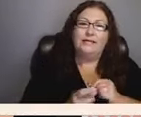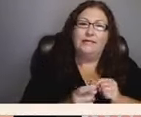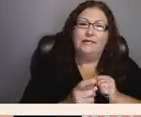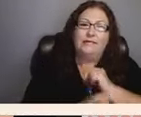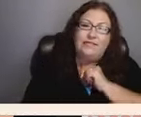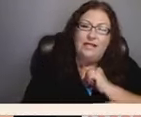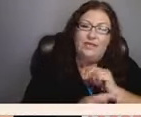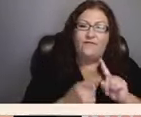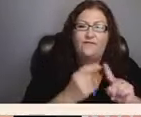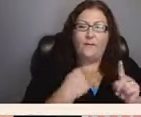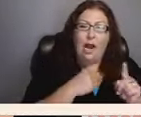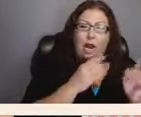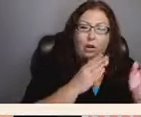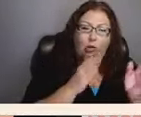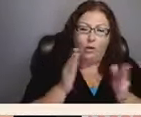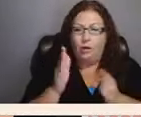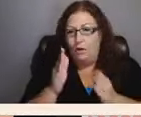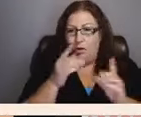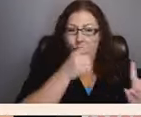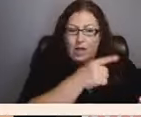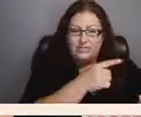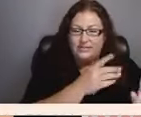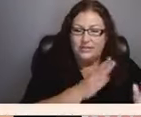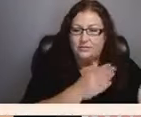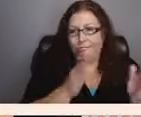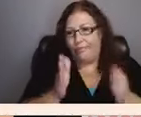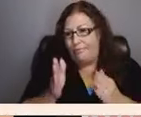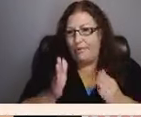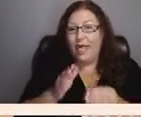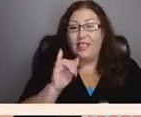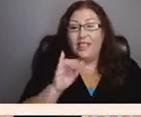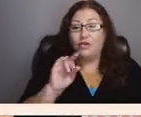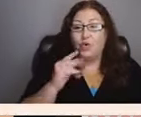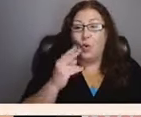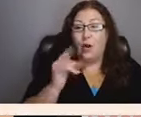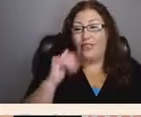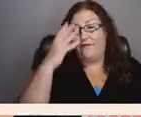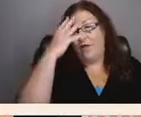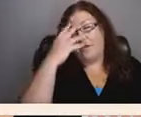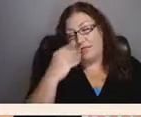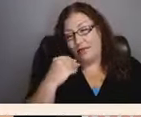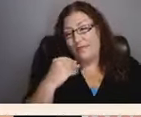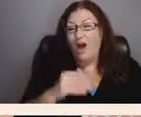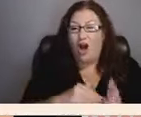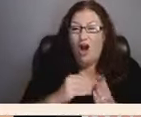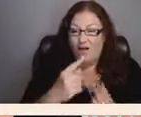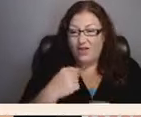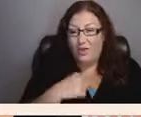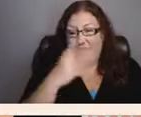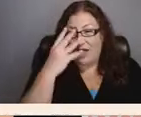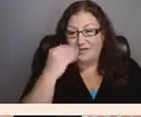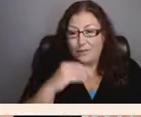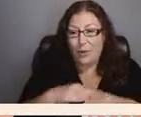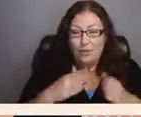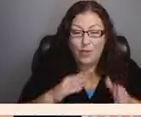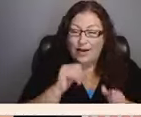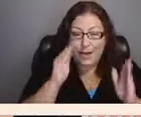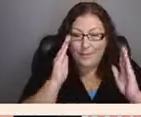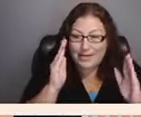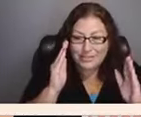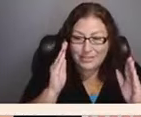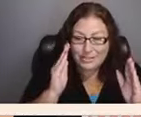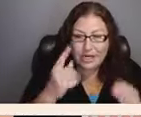in the stages. And there's Dorothy falling asleep. Often we fall asleep along the way. We're not paying attention and we kind of